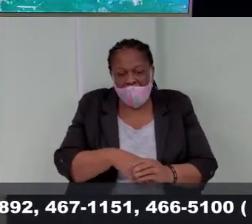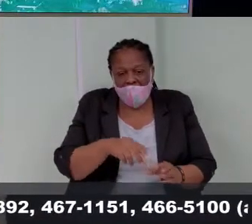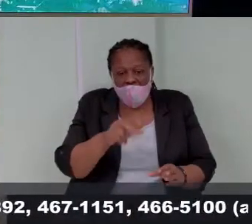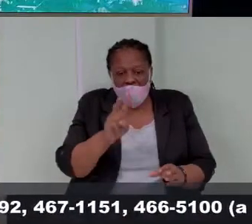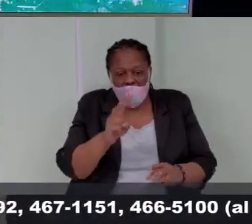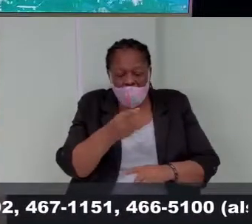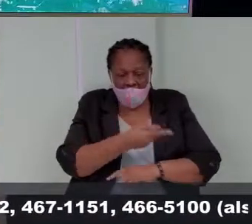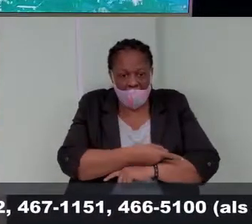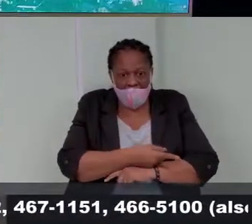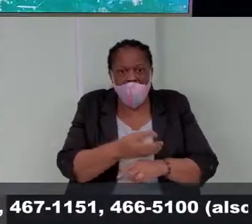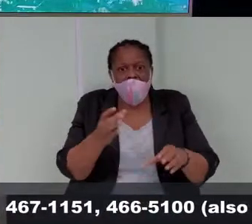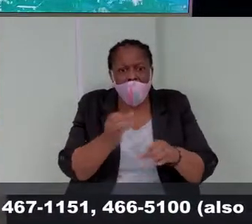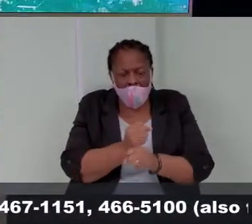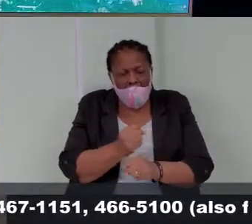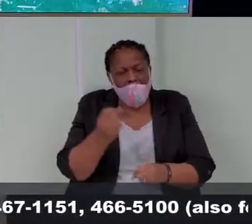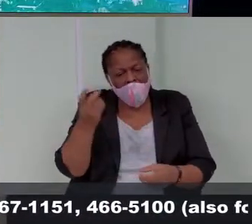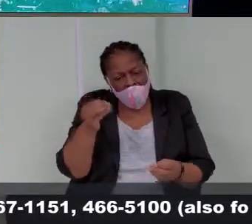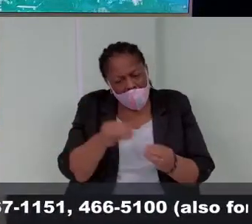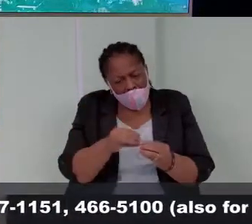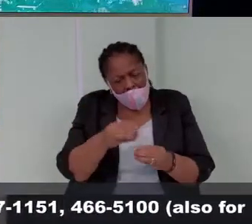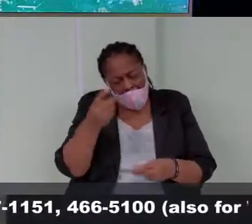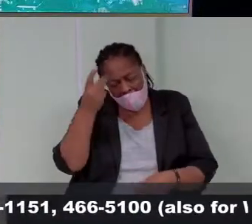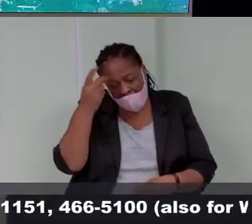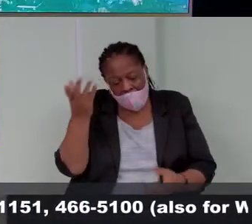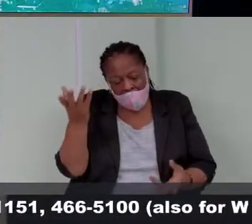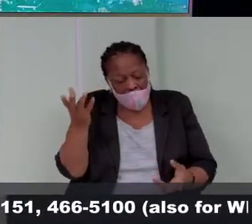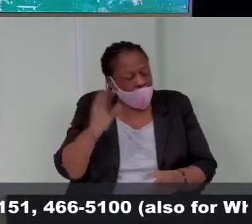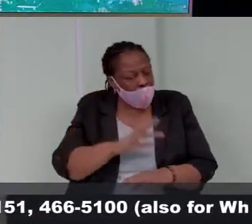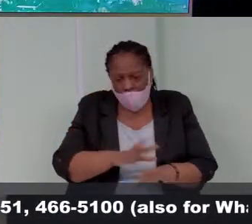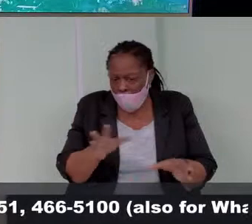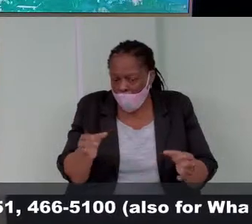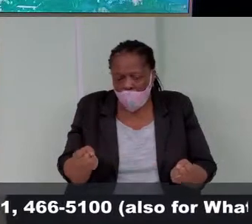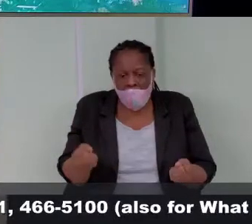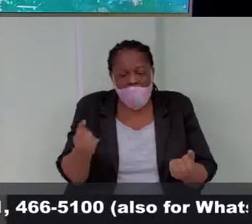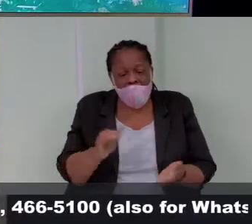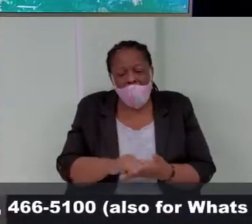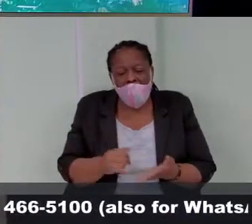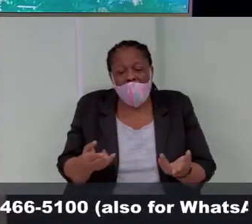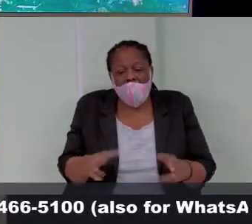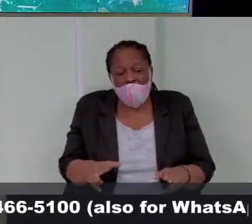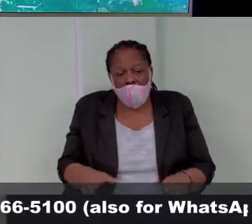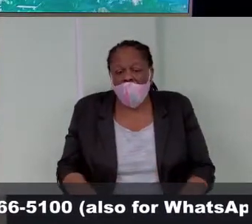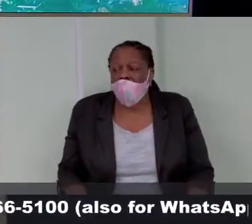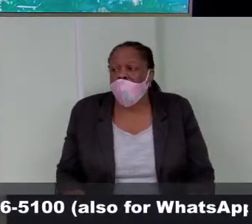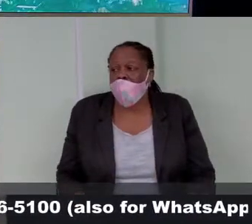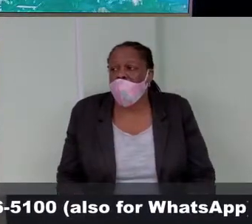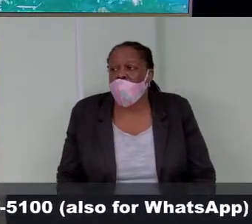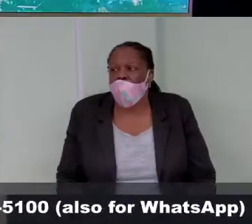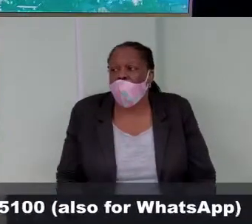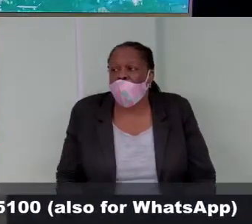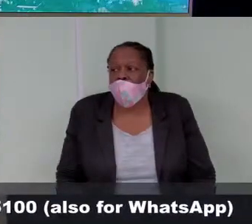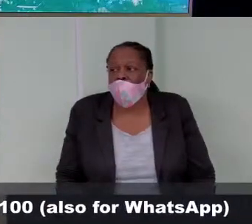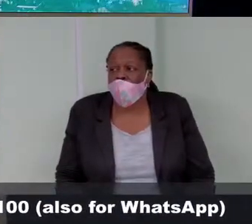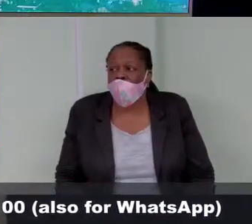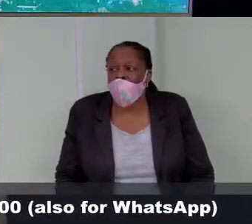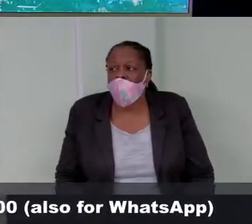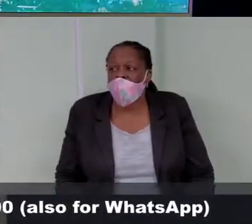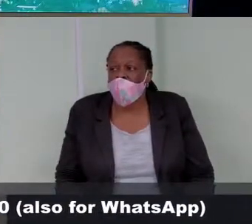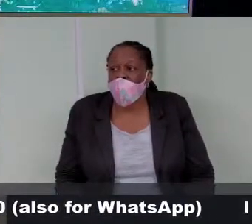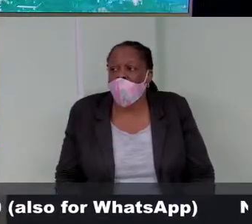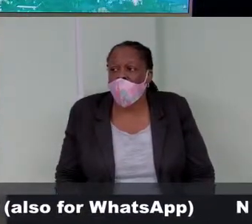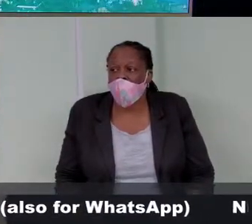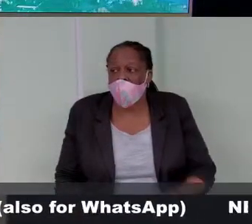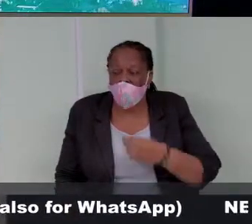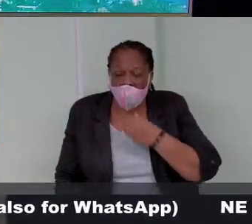go outside of this 72-hour window. And I think what's happening in our